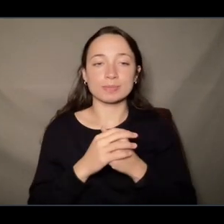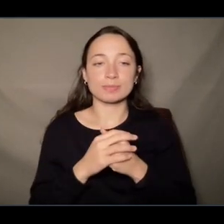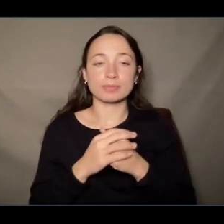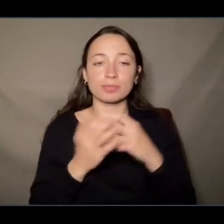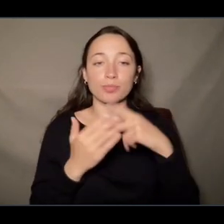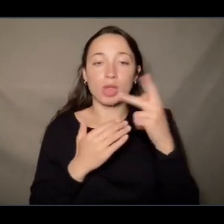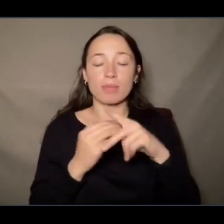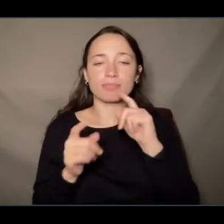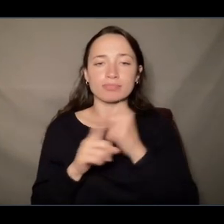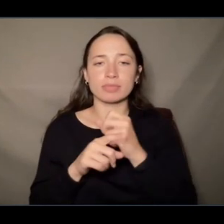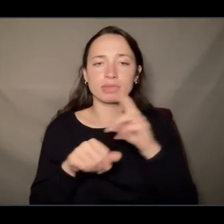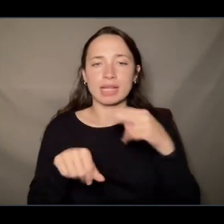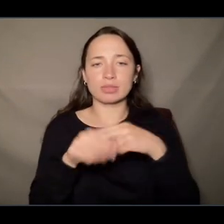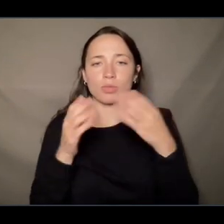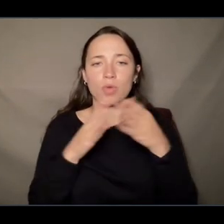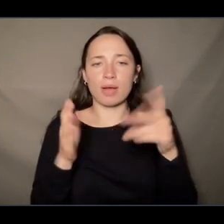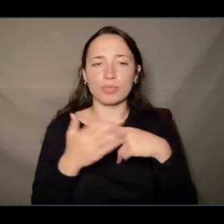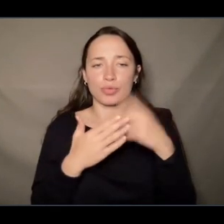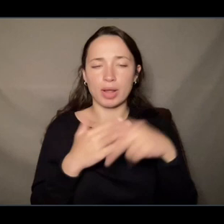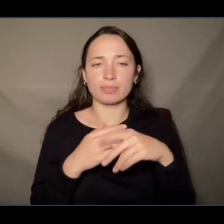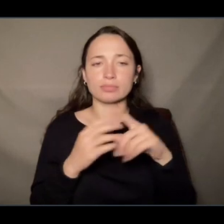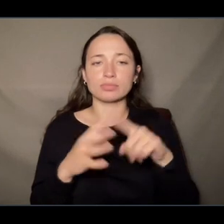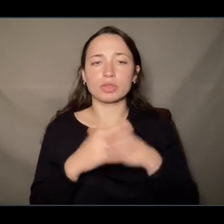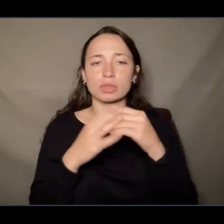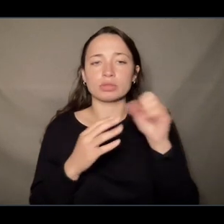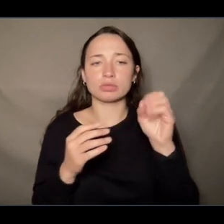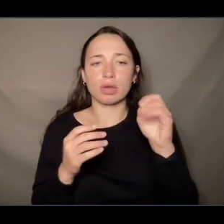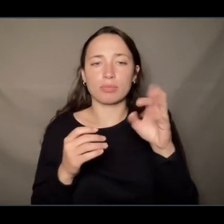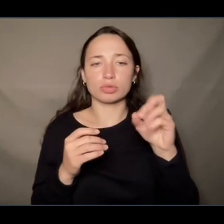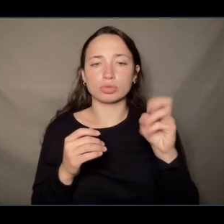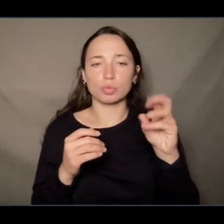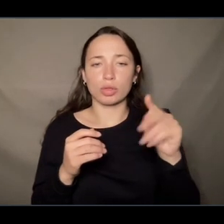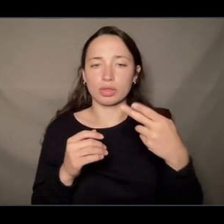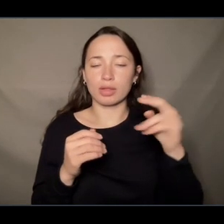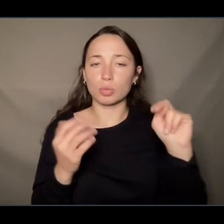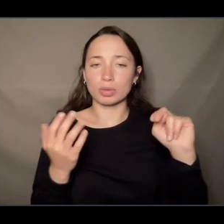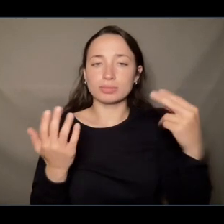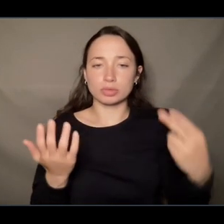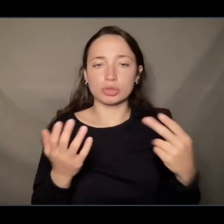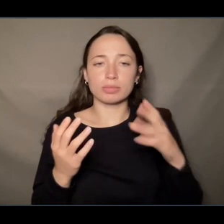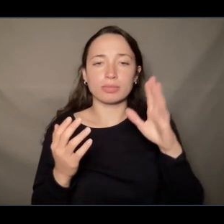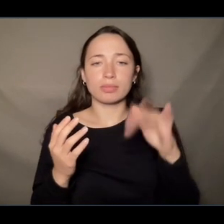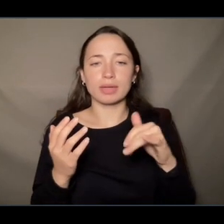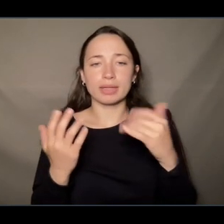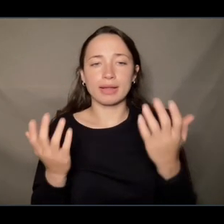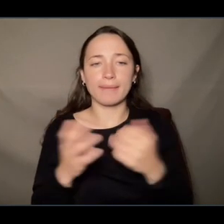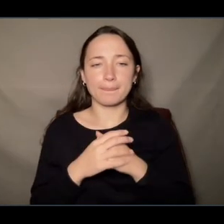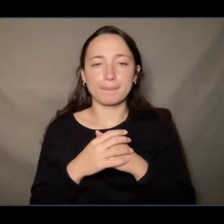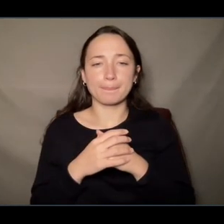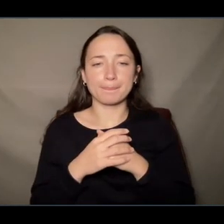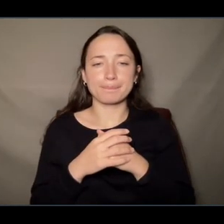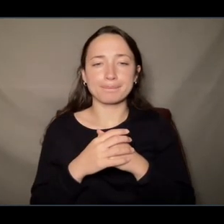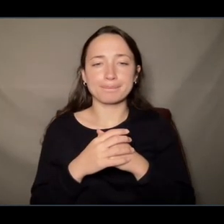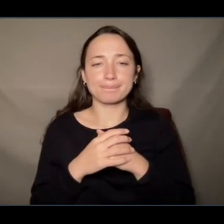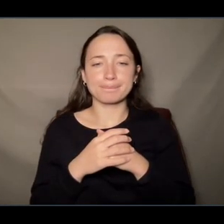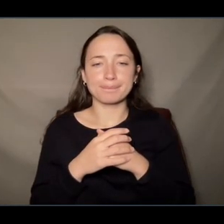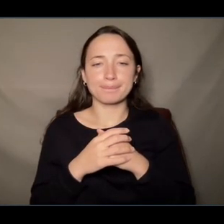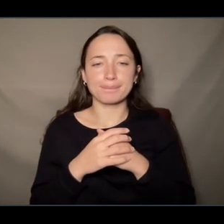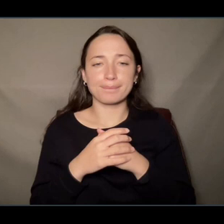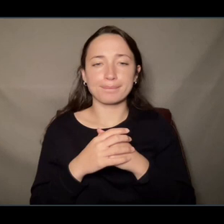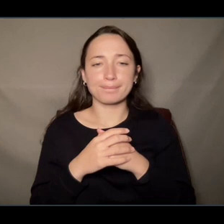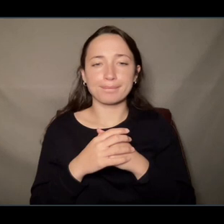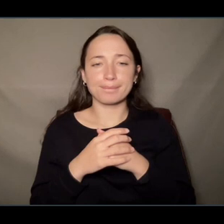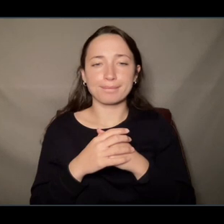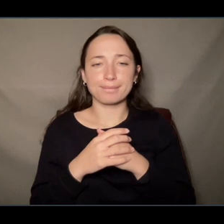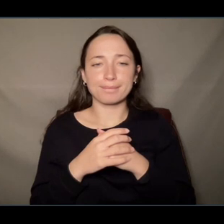So the program is actually a nationwide program. It started in Somersworth, New